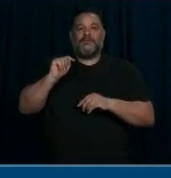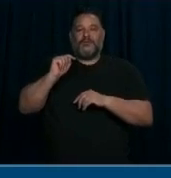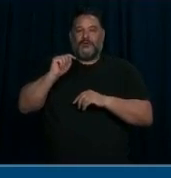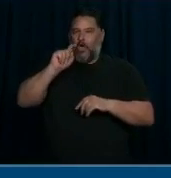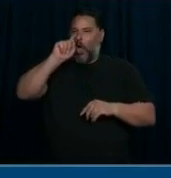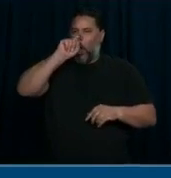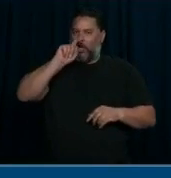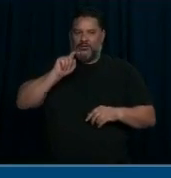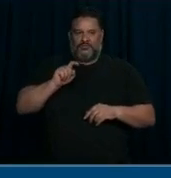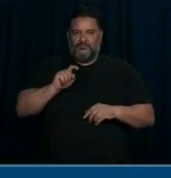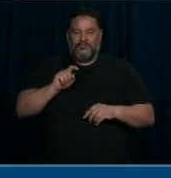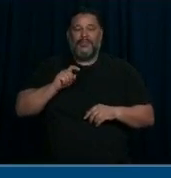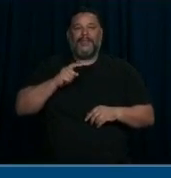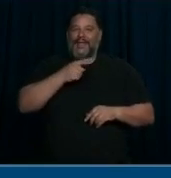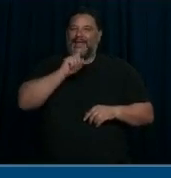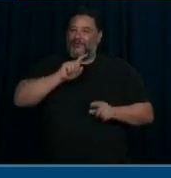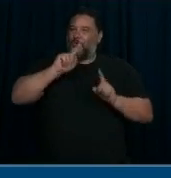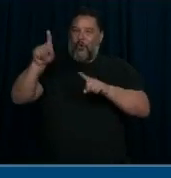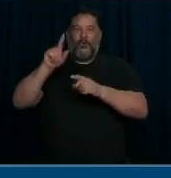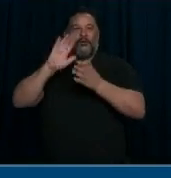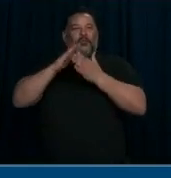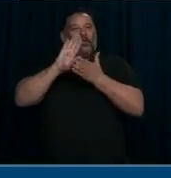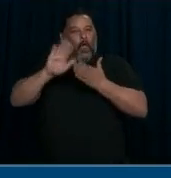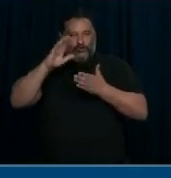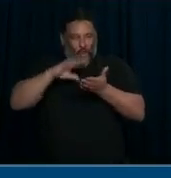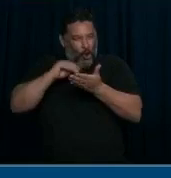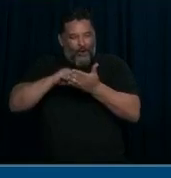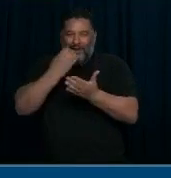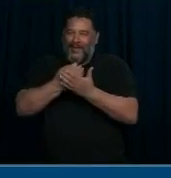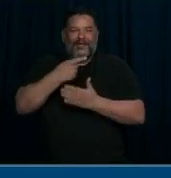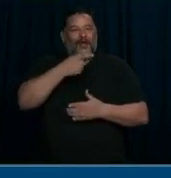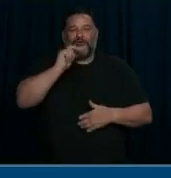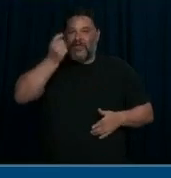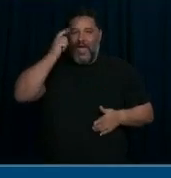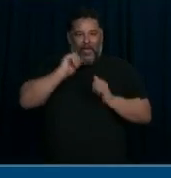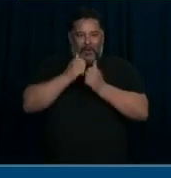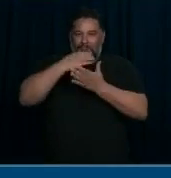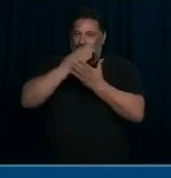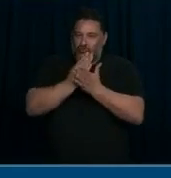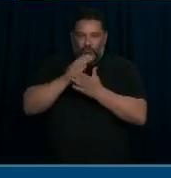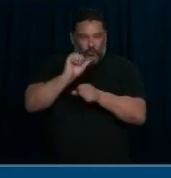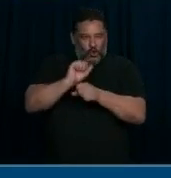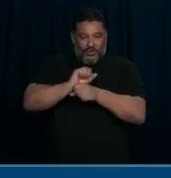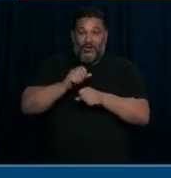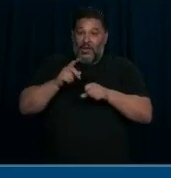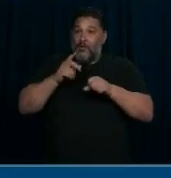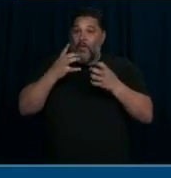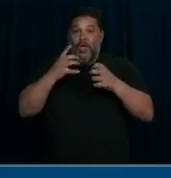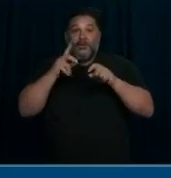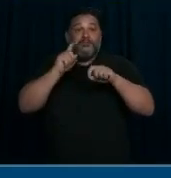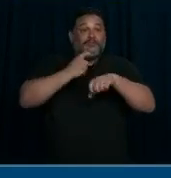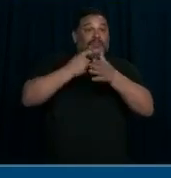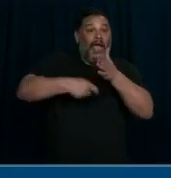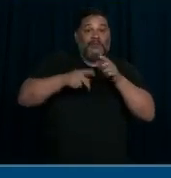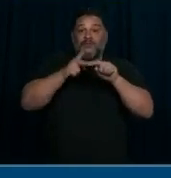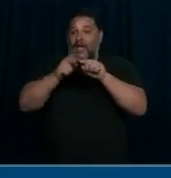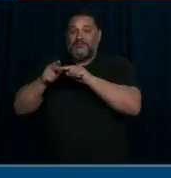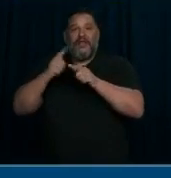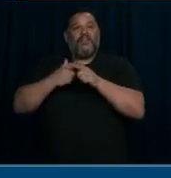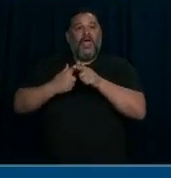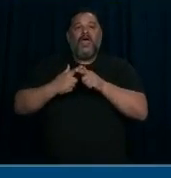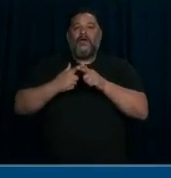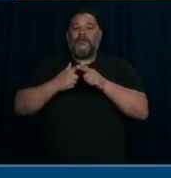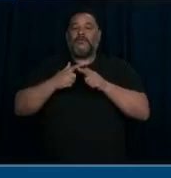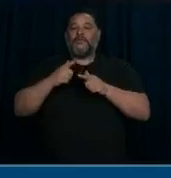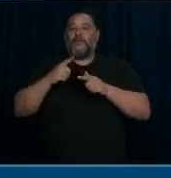he doesn't understand how a budget deficit works. You can't push for these tax cuts and then say we have to cut Medicare and Social Security to make